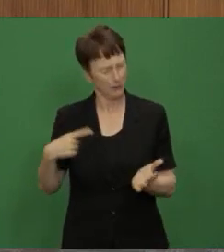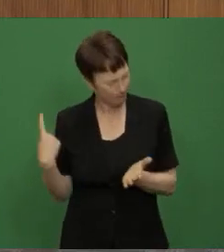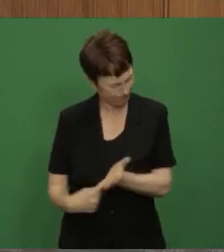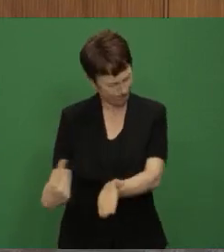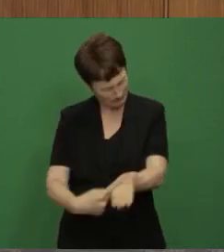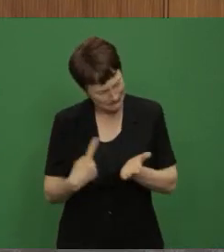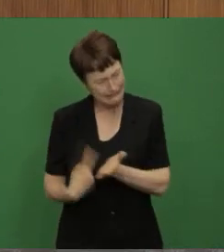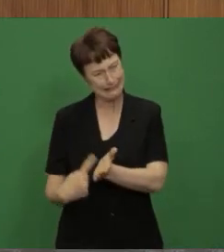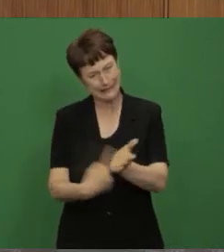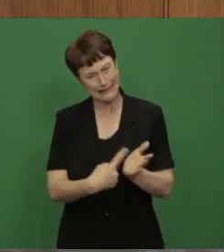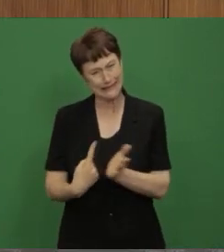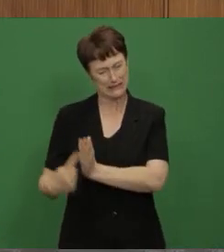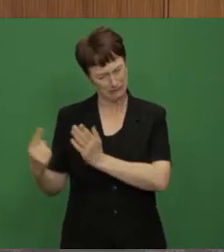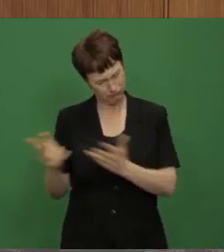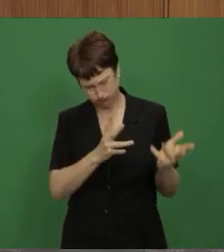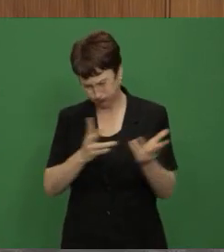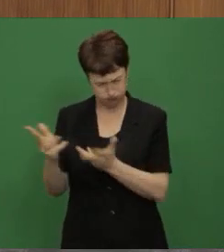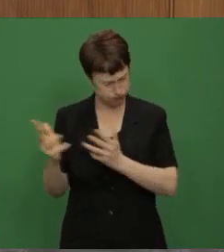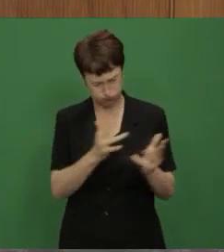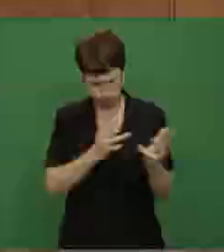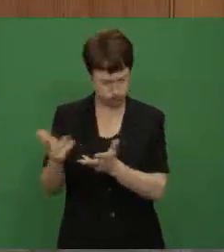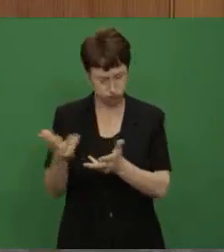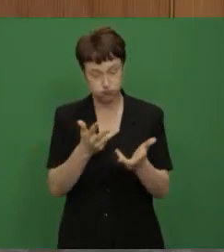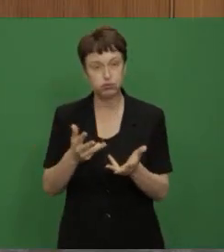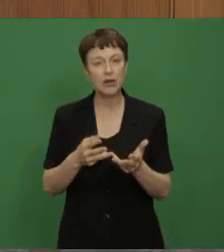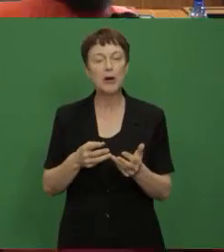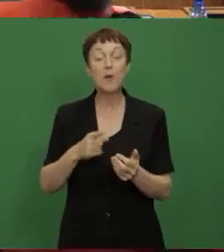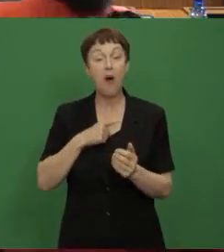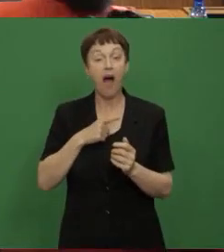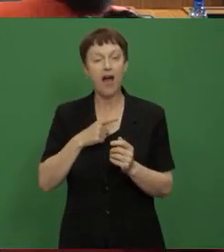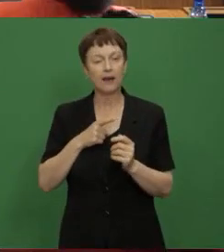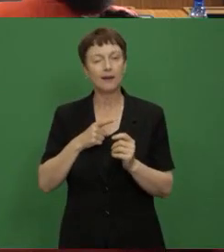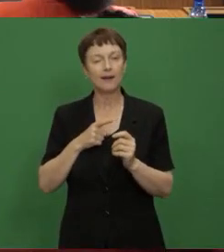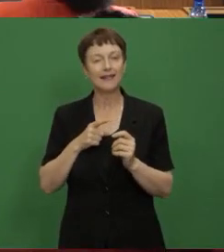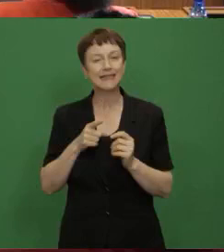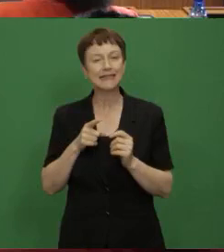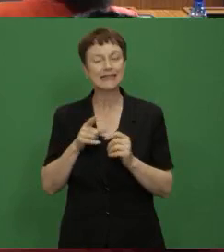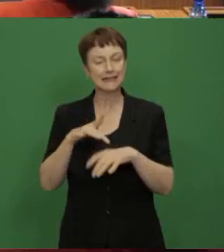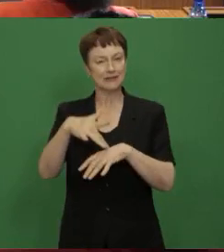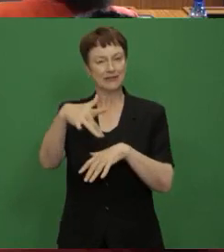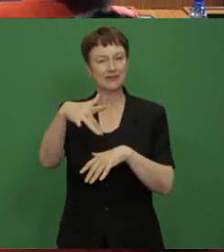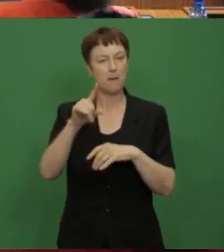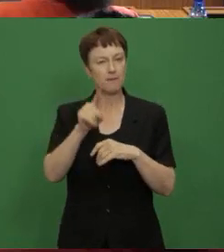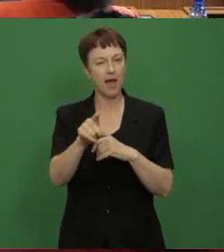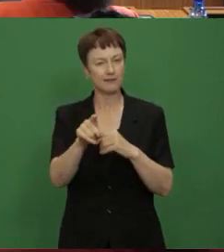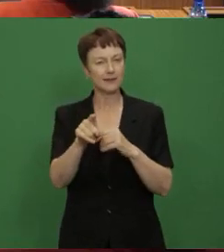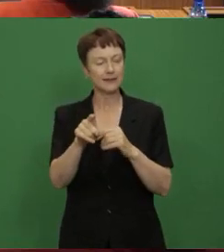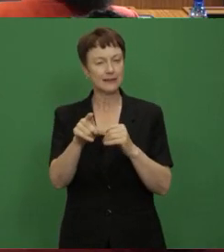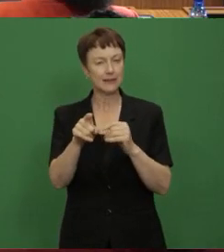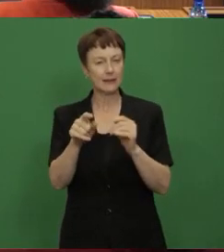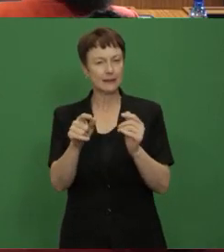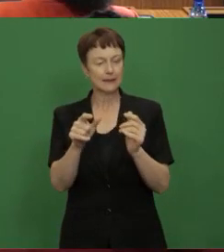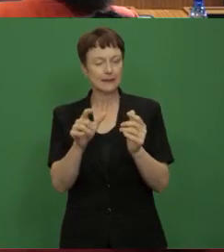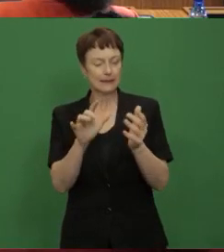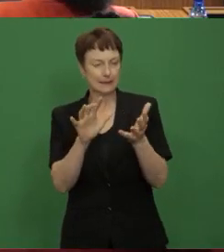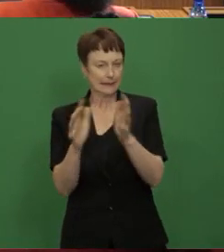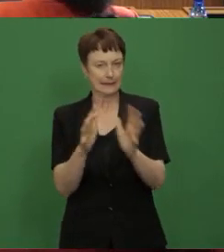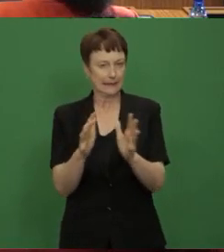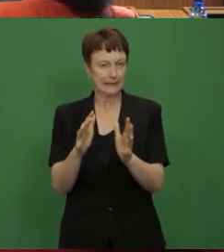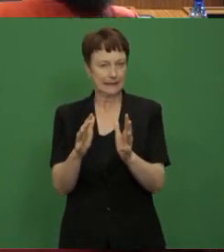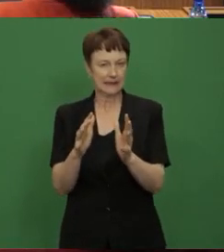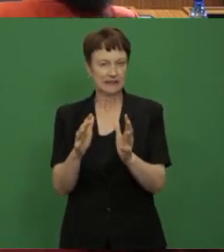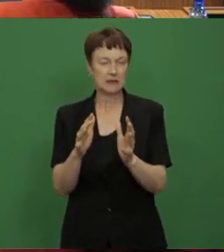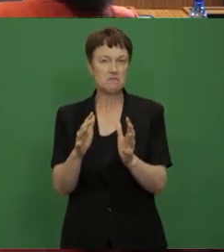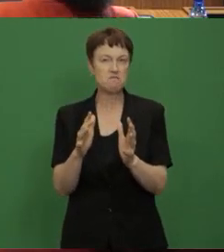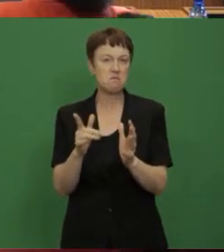these very fine lines, you can, with a very high level of conviction, argue that we maybe should have